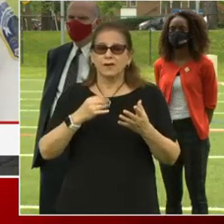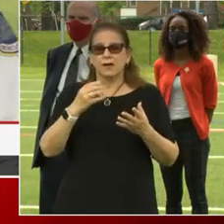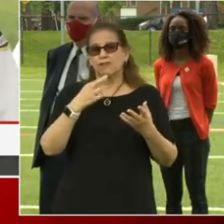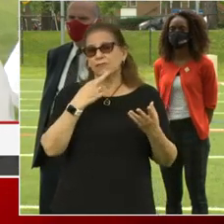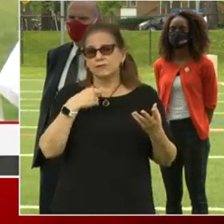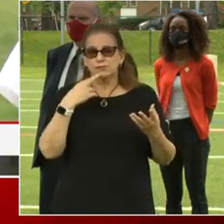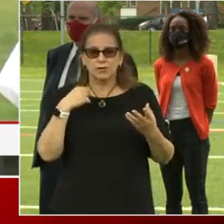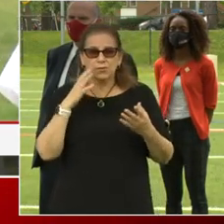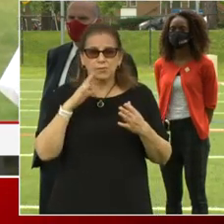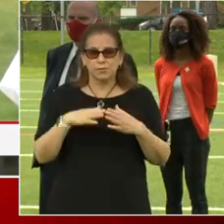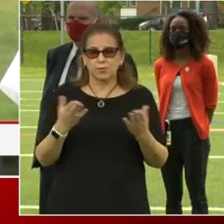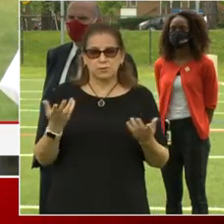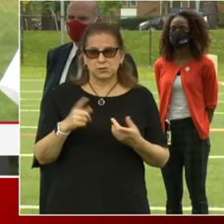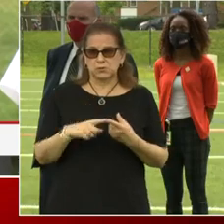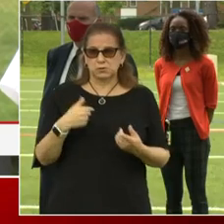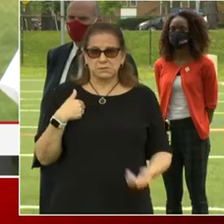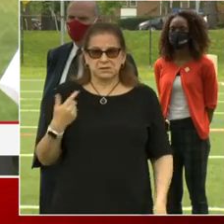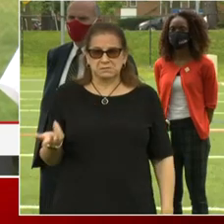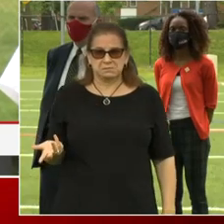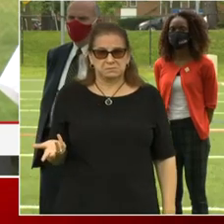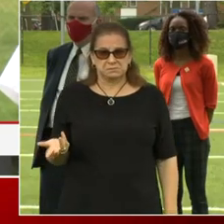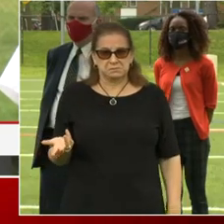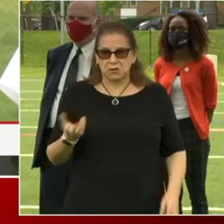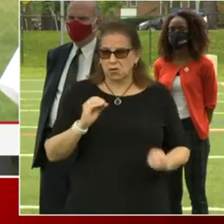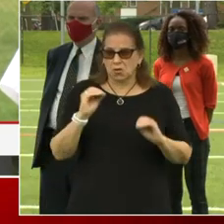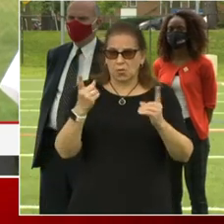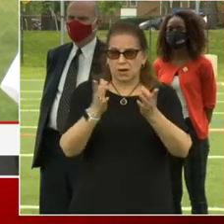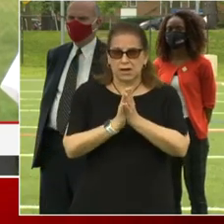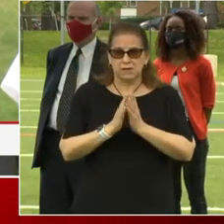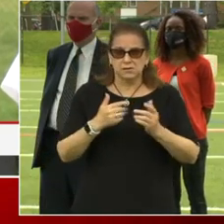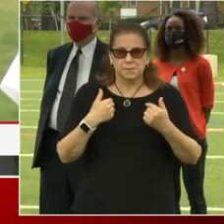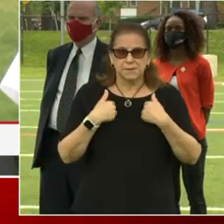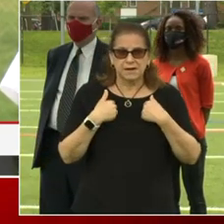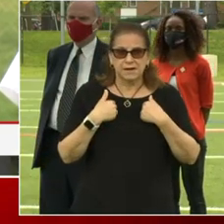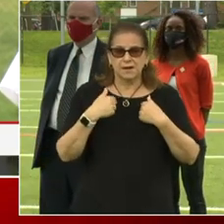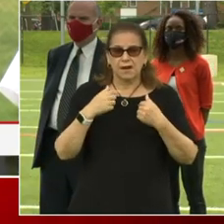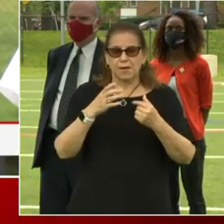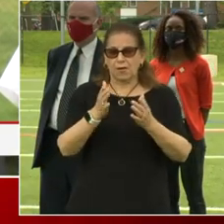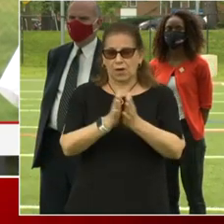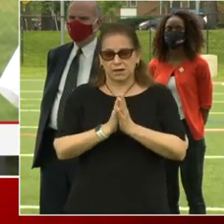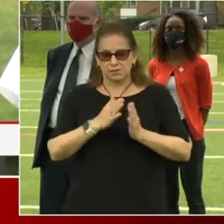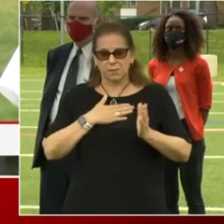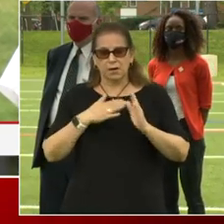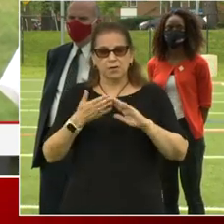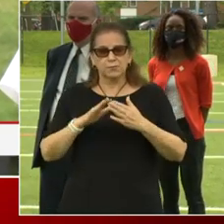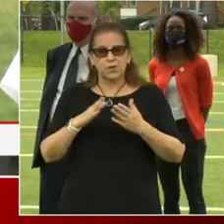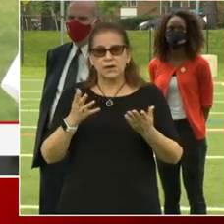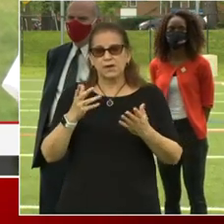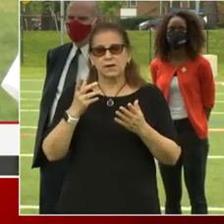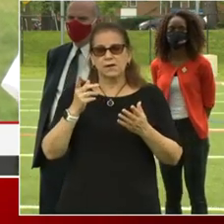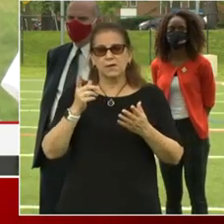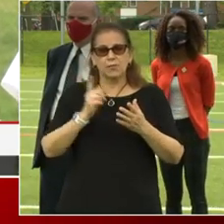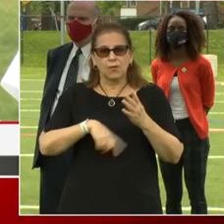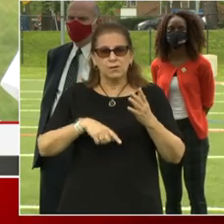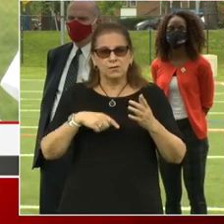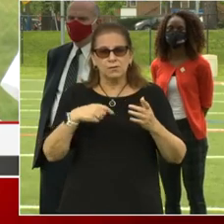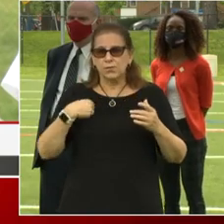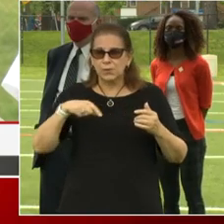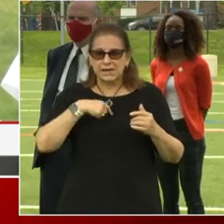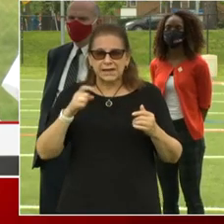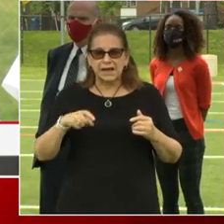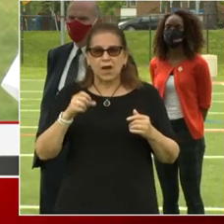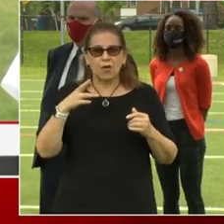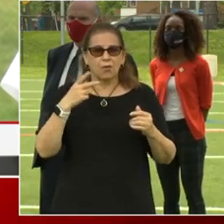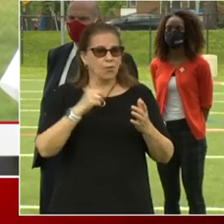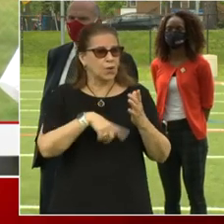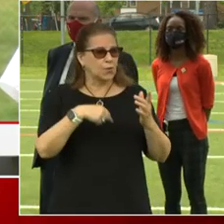talked to me. No one asked me what my community need. What we need, we don't need to put a bathroom there